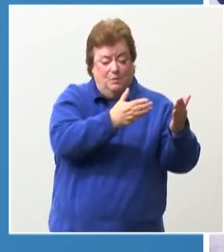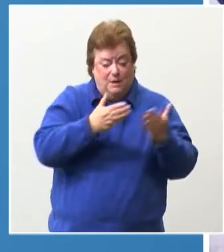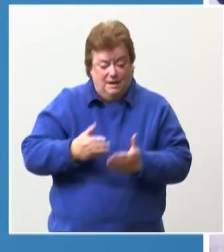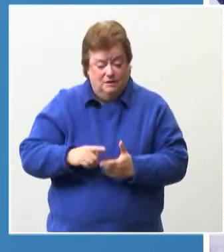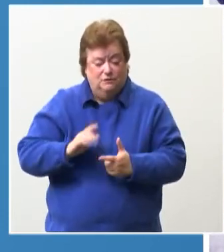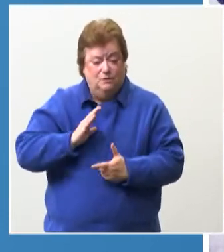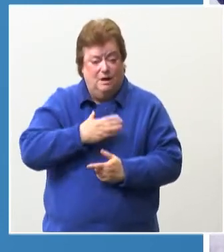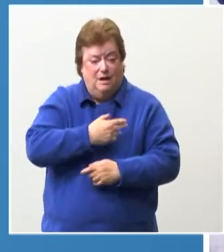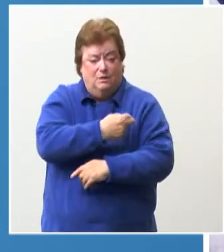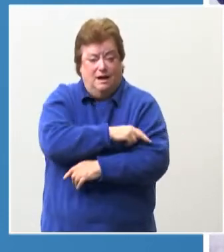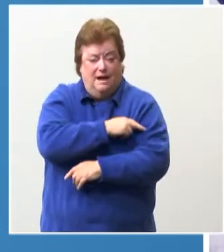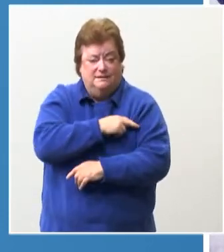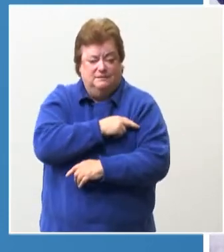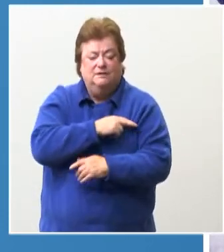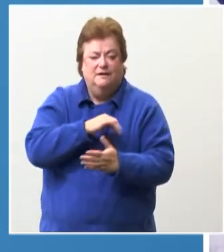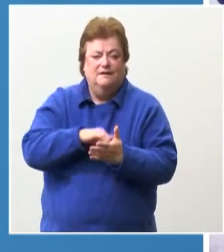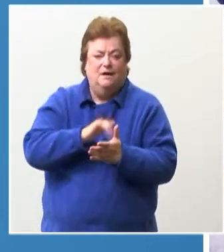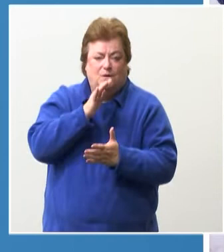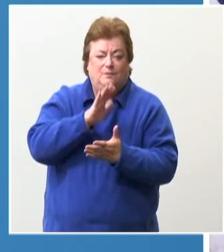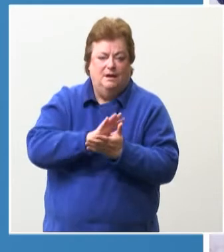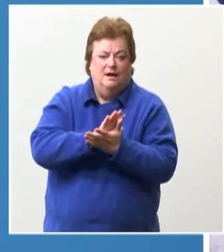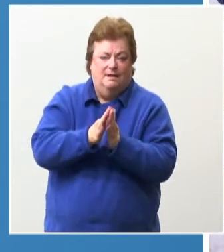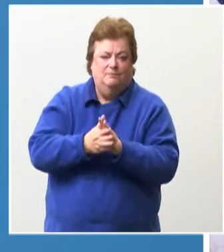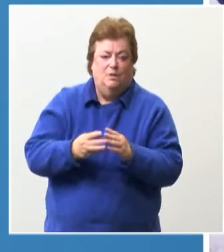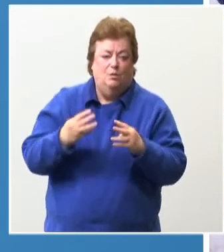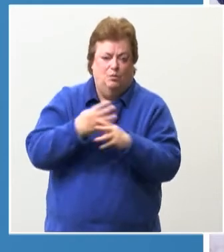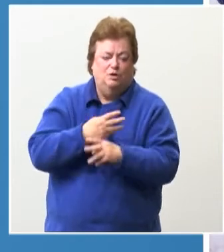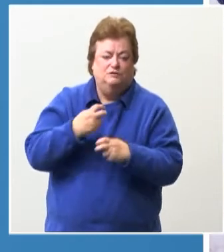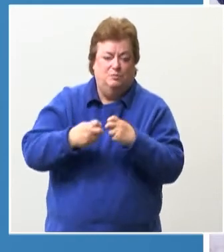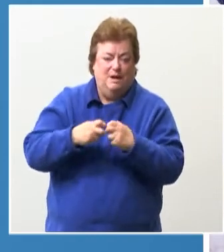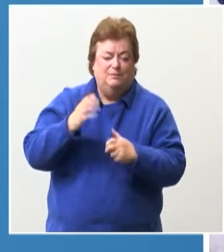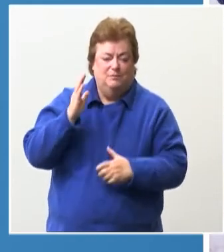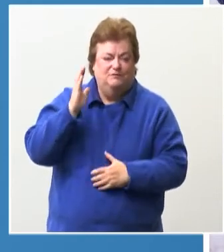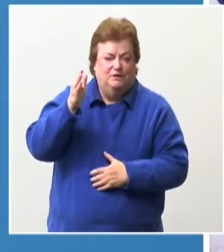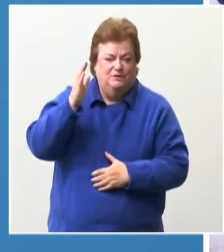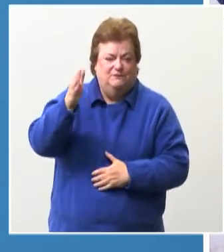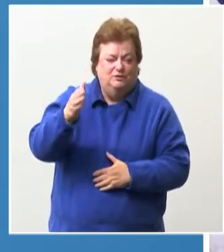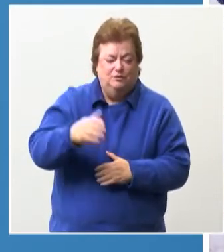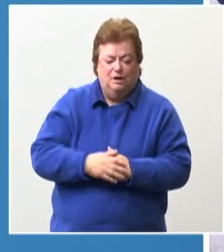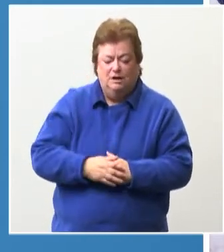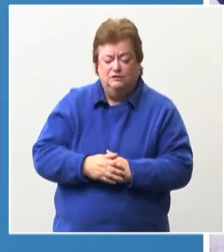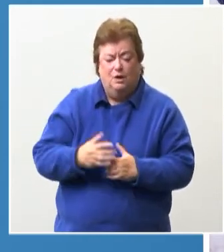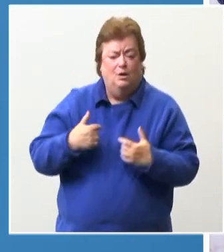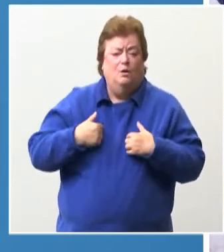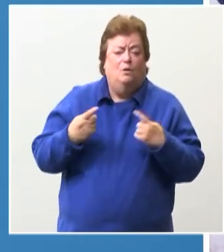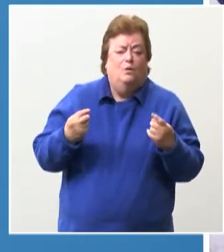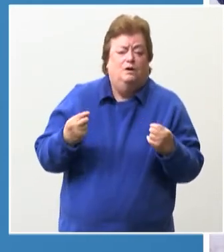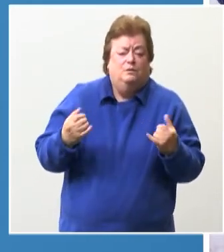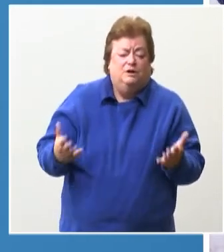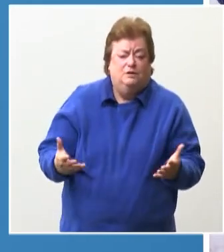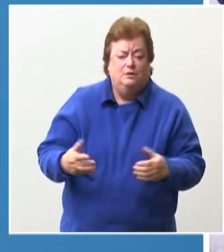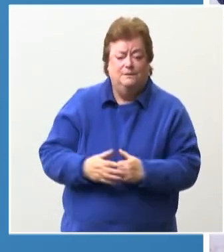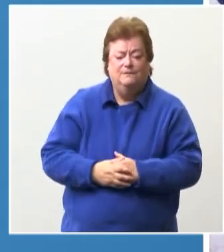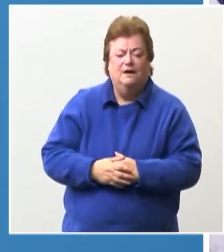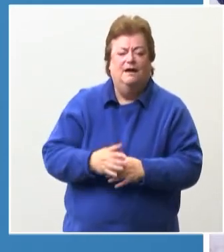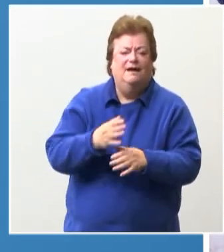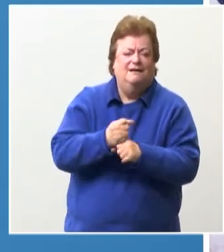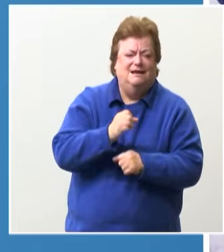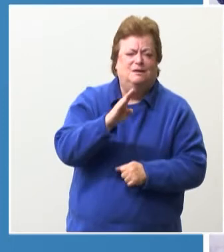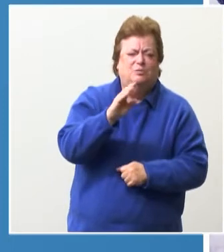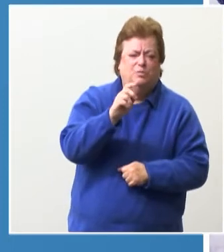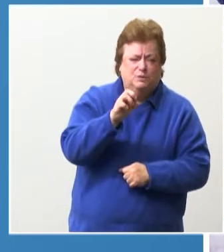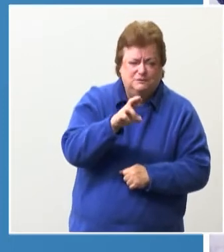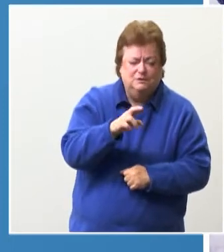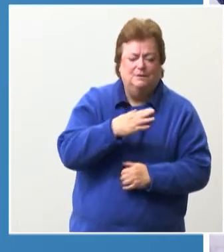even more problematic in the future. So again, what's our call to action? Listen, if you can get a booster,